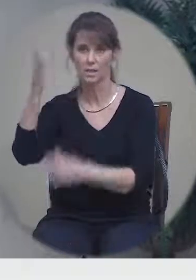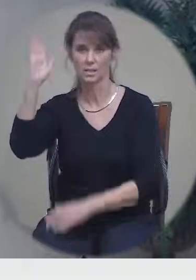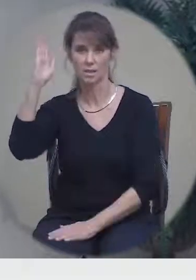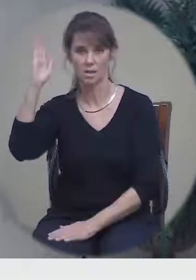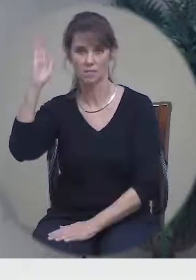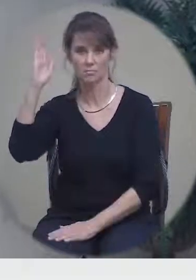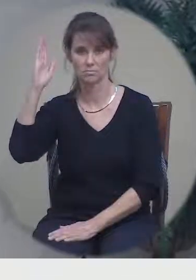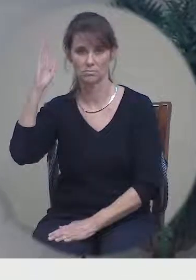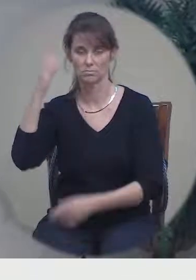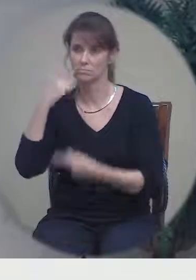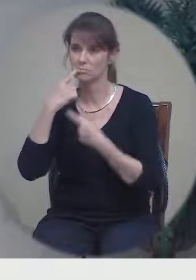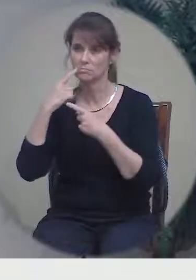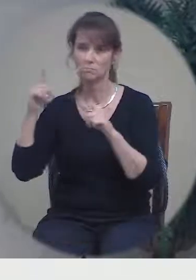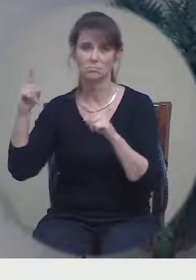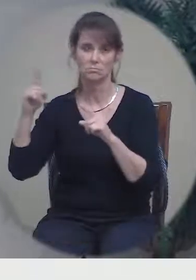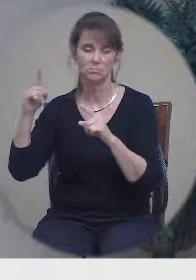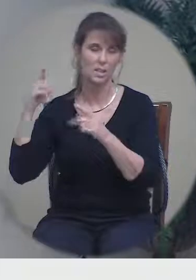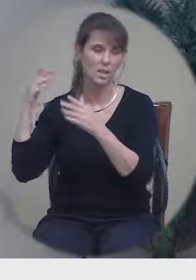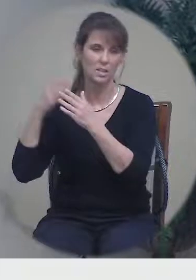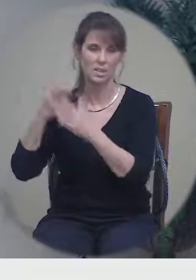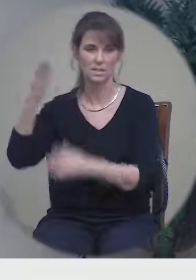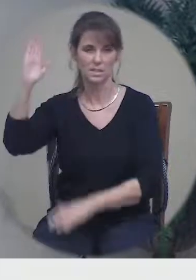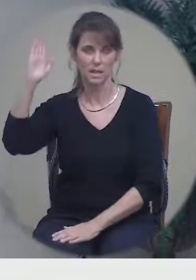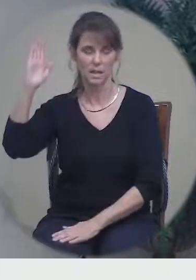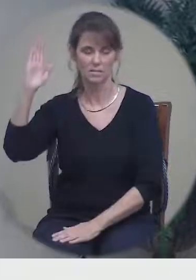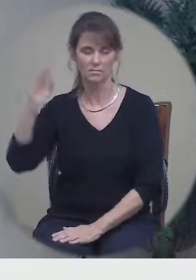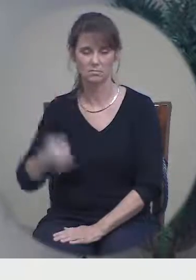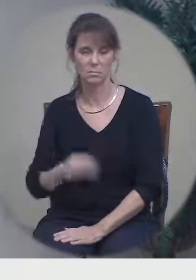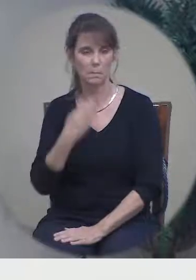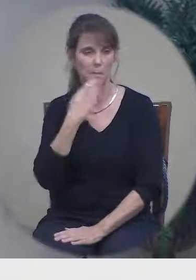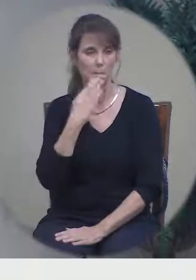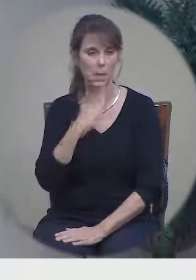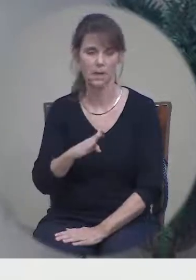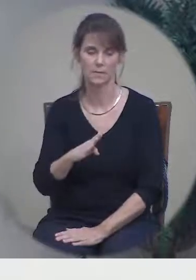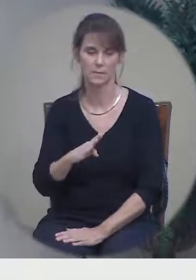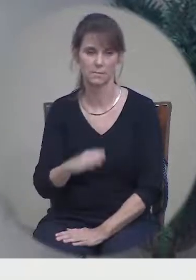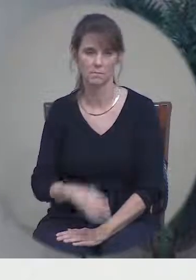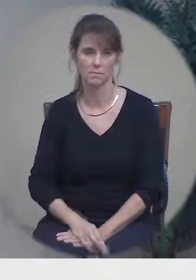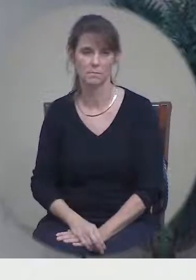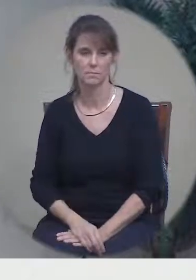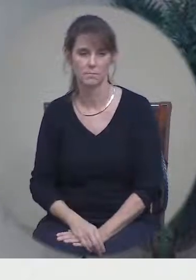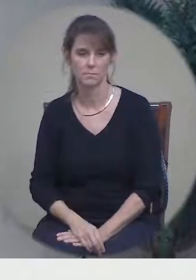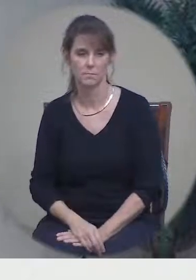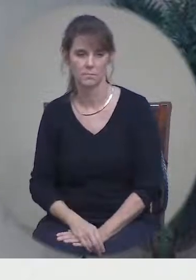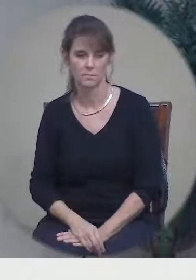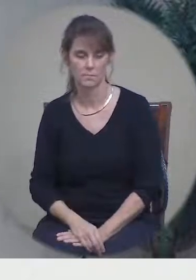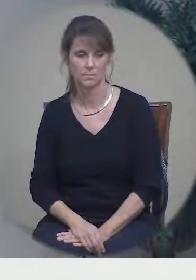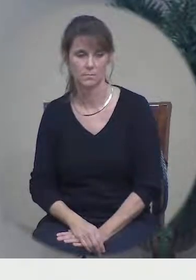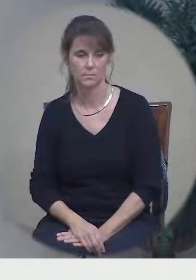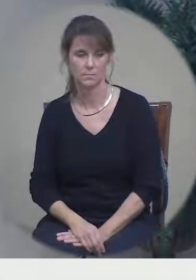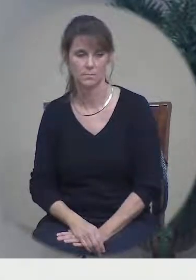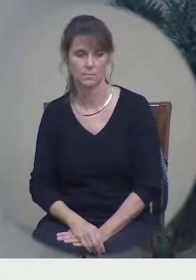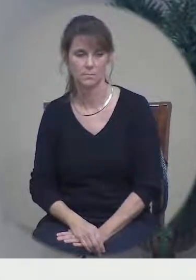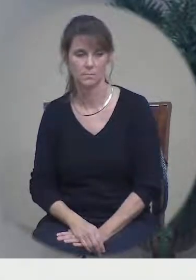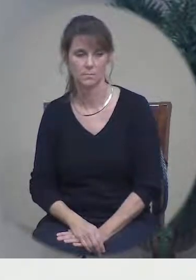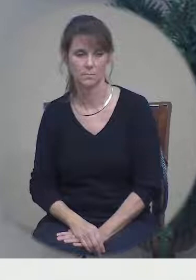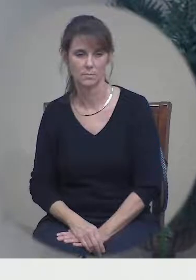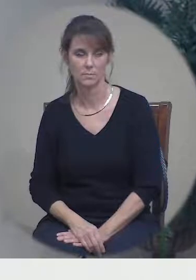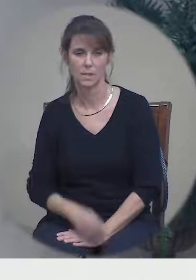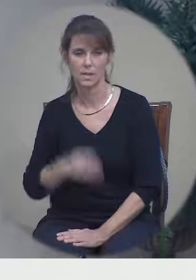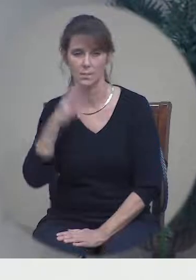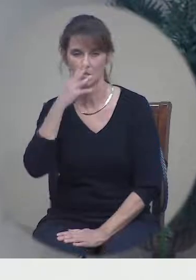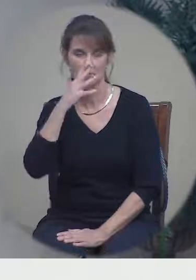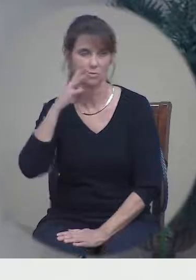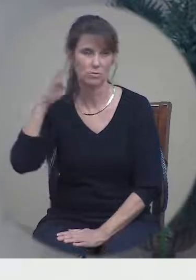does. It could be maligning God. It could be blaspheming God. But ultimately, as Boyd suggests, is to turn away from God, turn